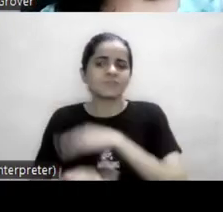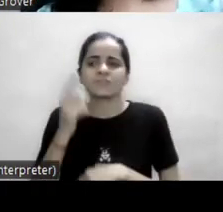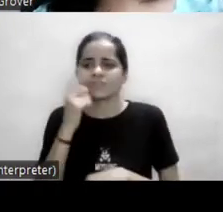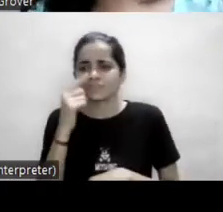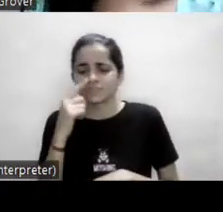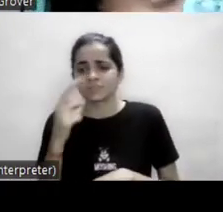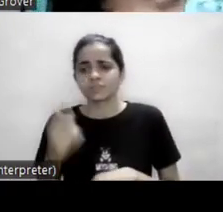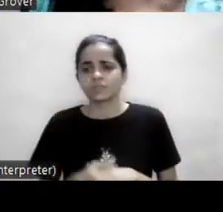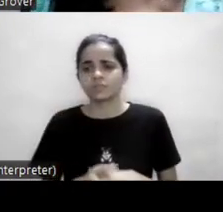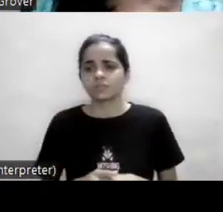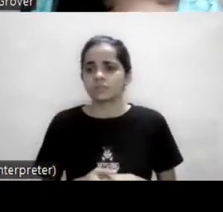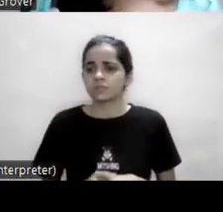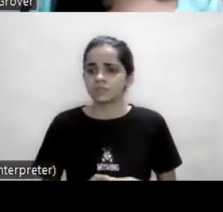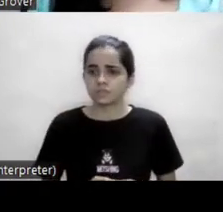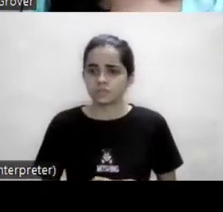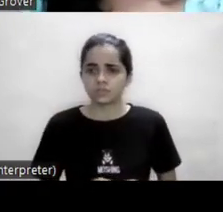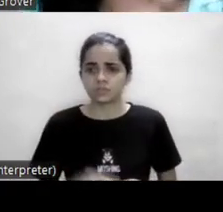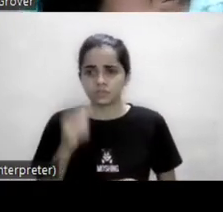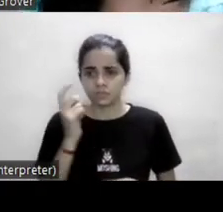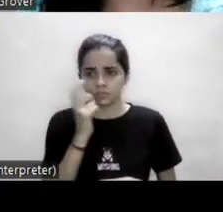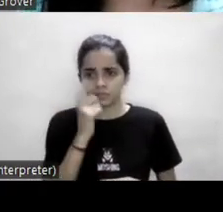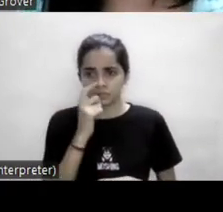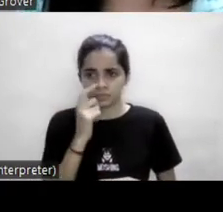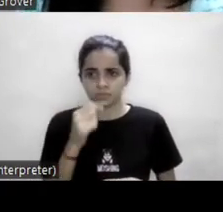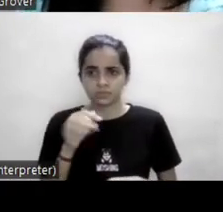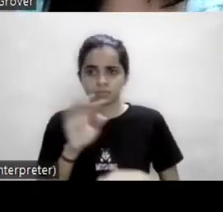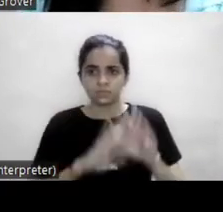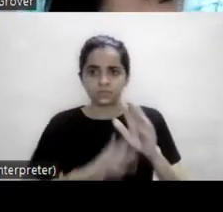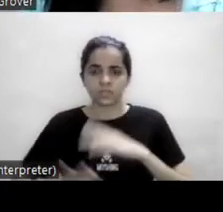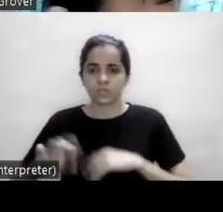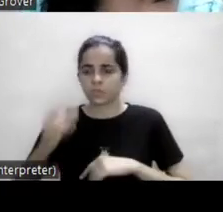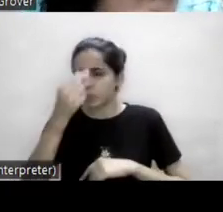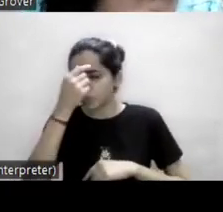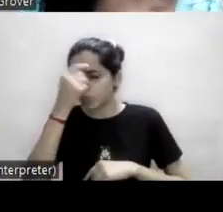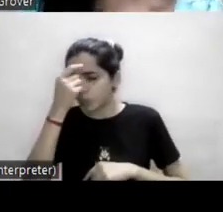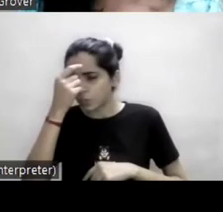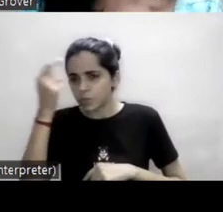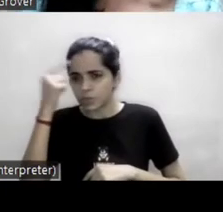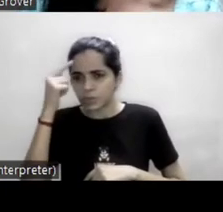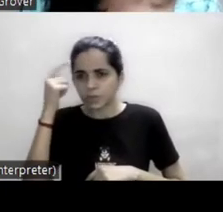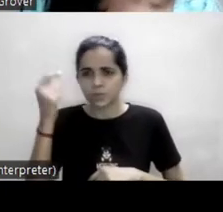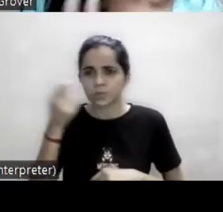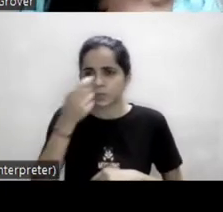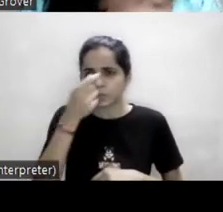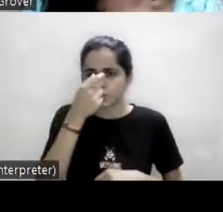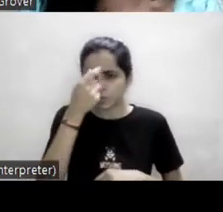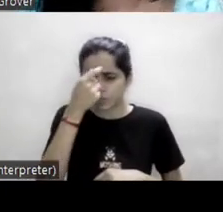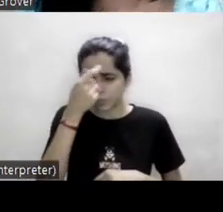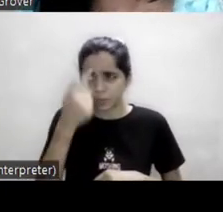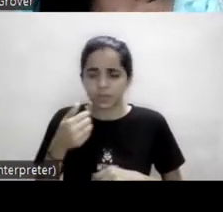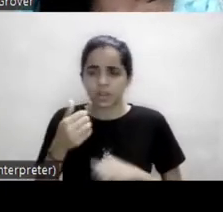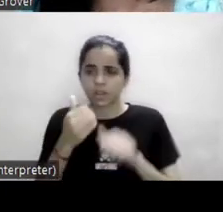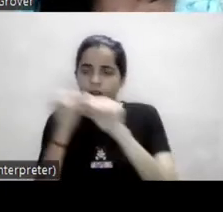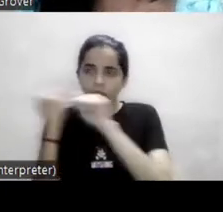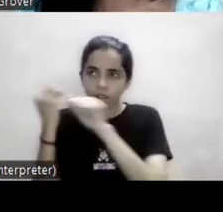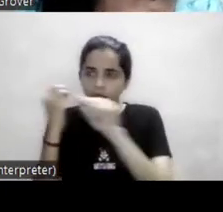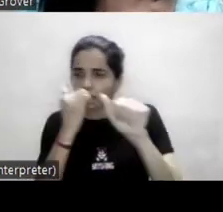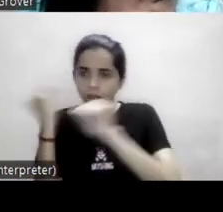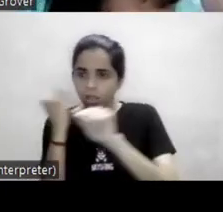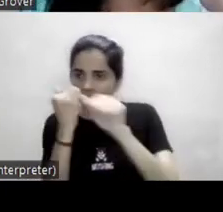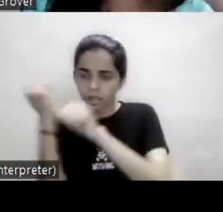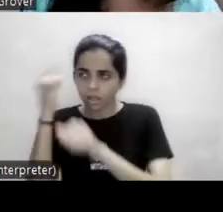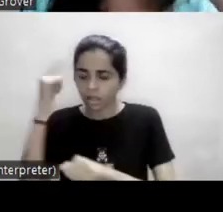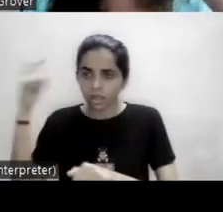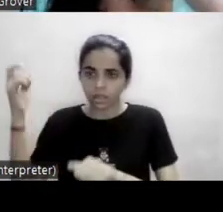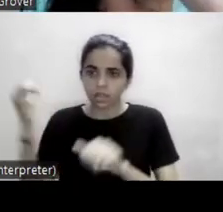she has like a dormant schizophrenia, which gets triggered after, you know, she is gang raped by